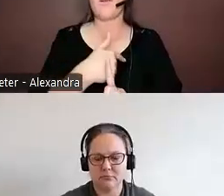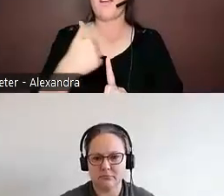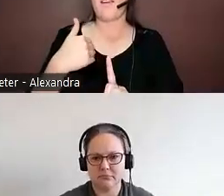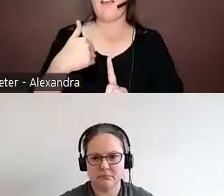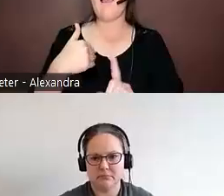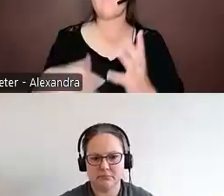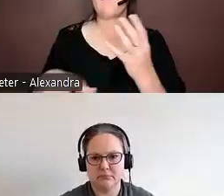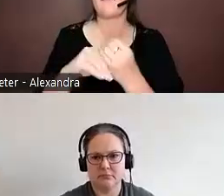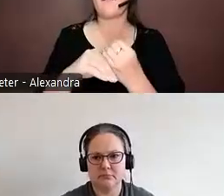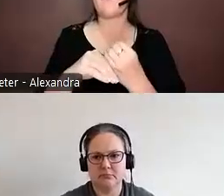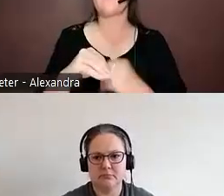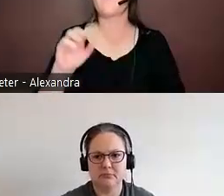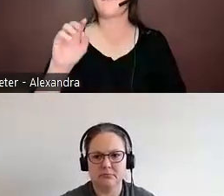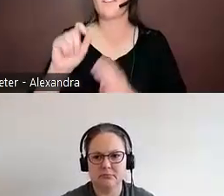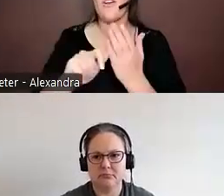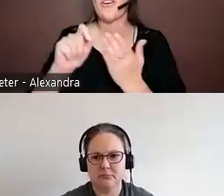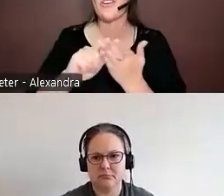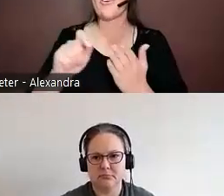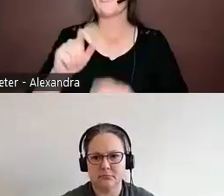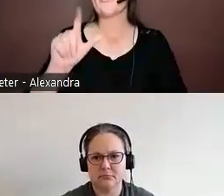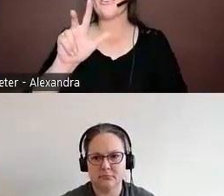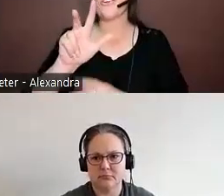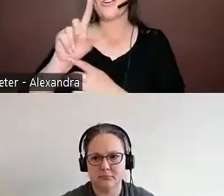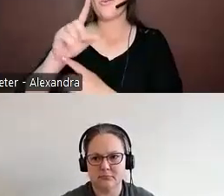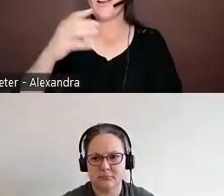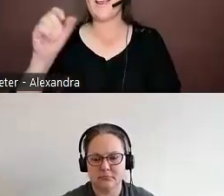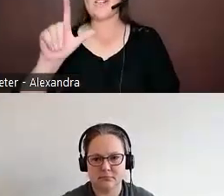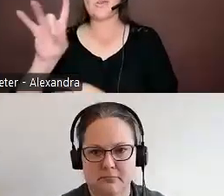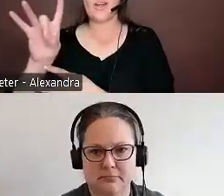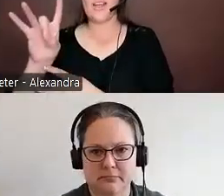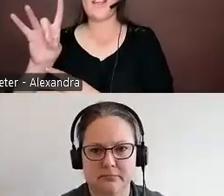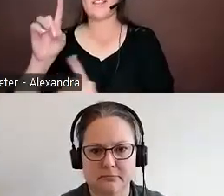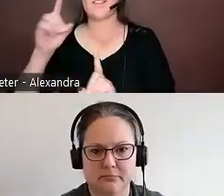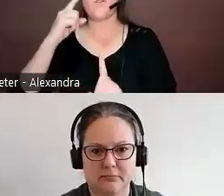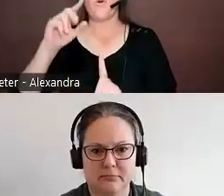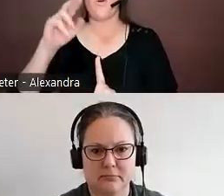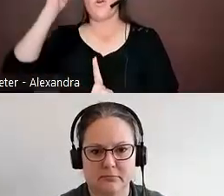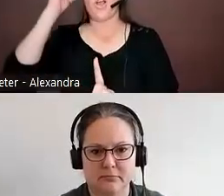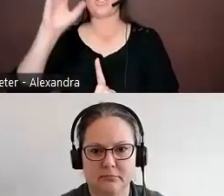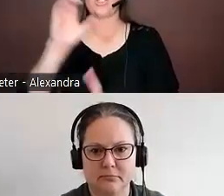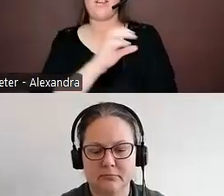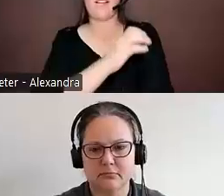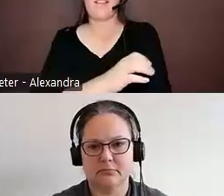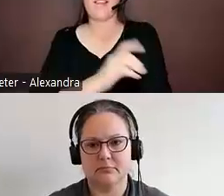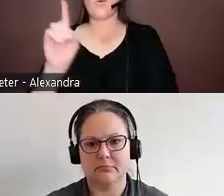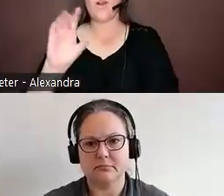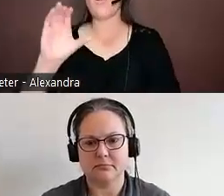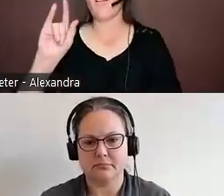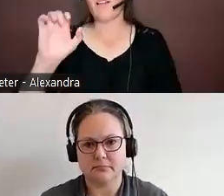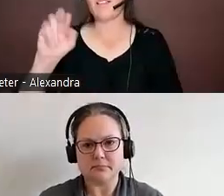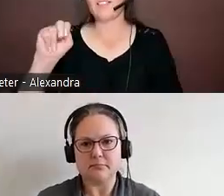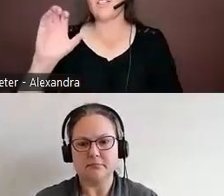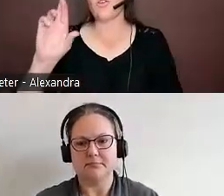in the neurology clinic in Clinton Crossing with 3 therapists, one